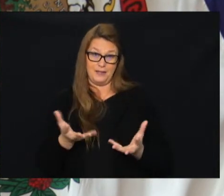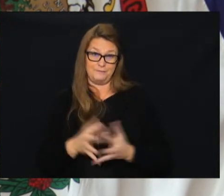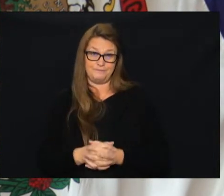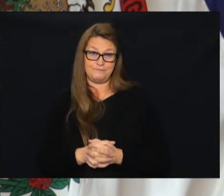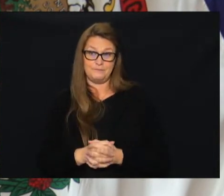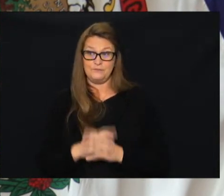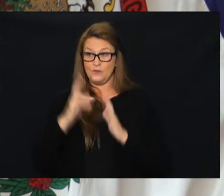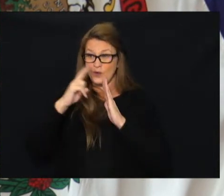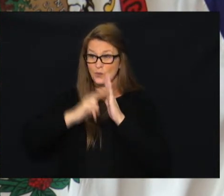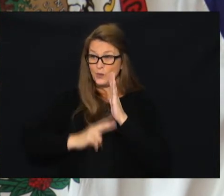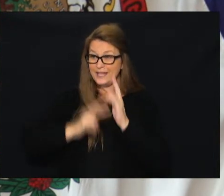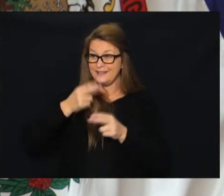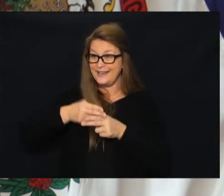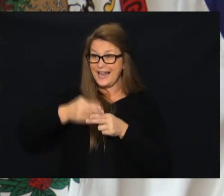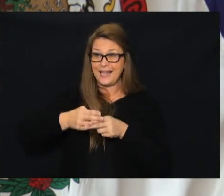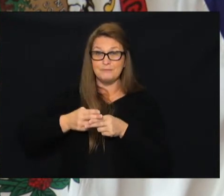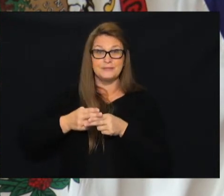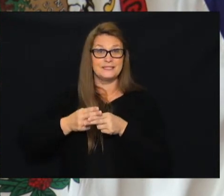those names,